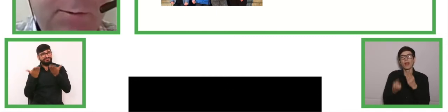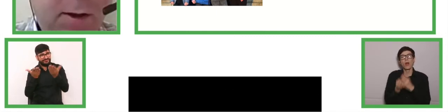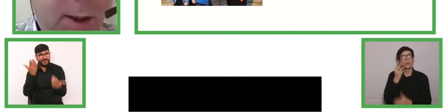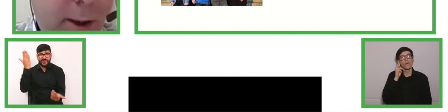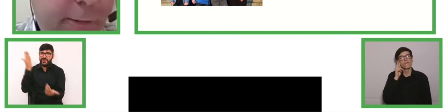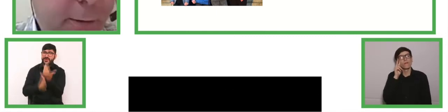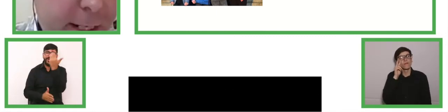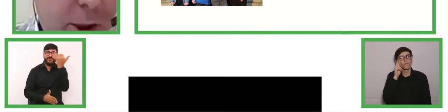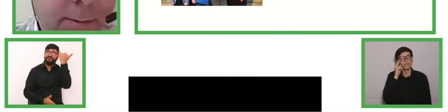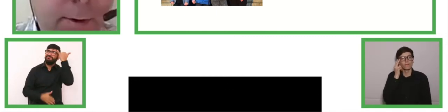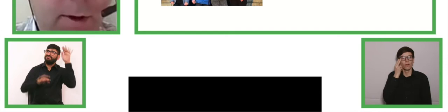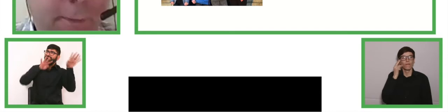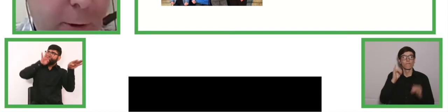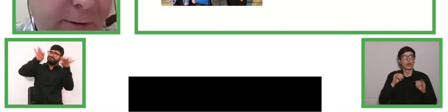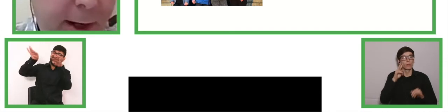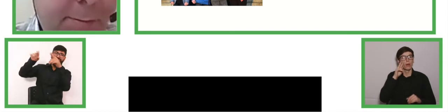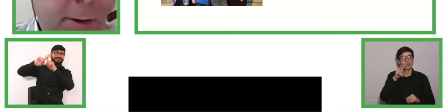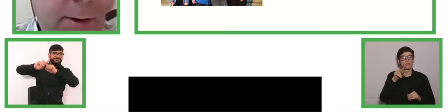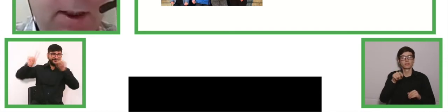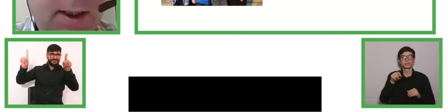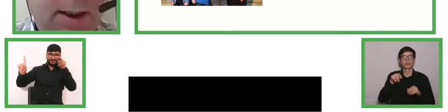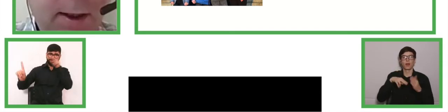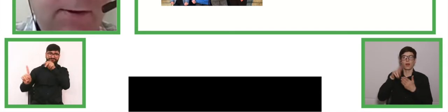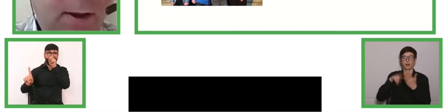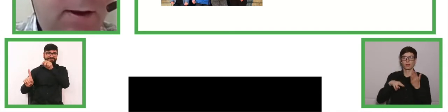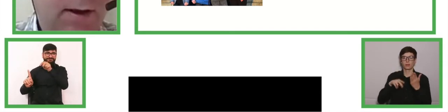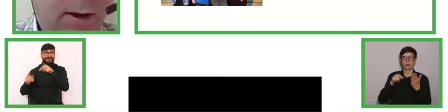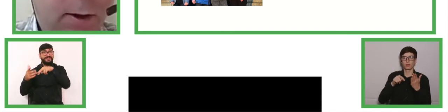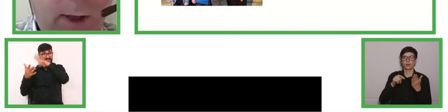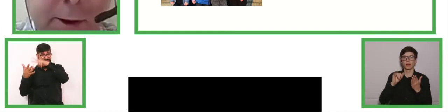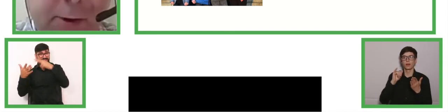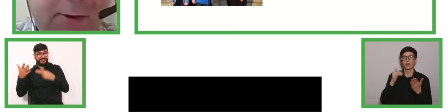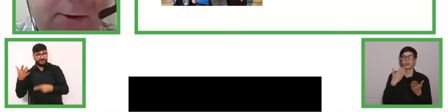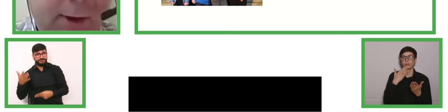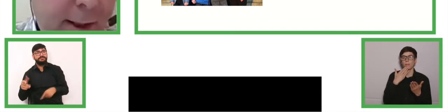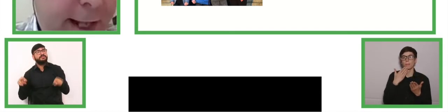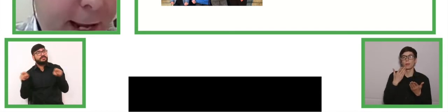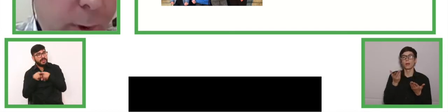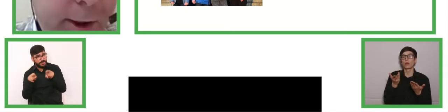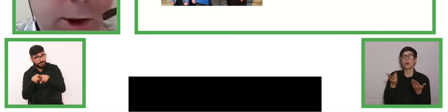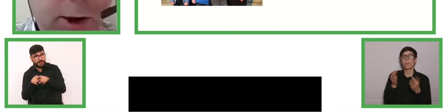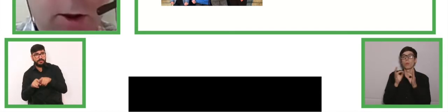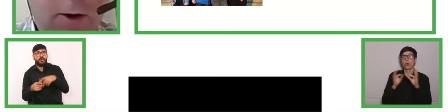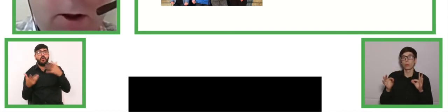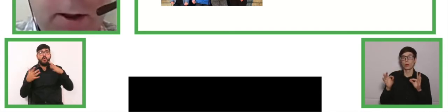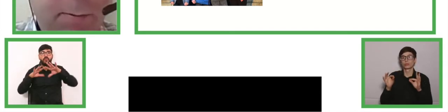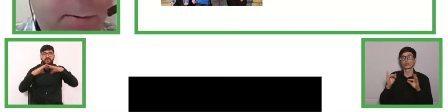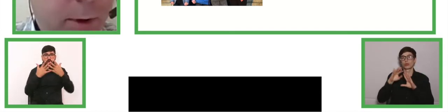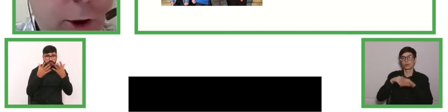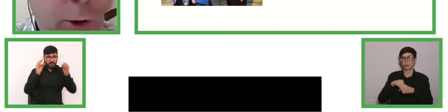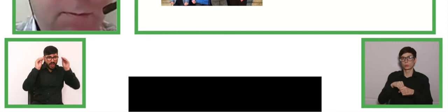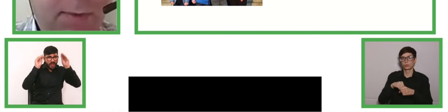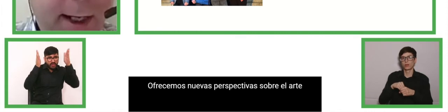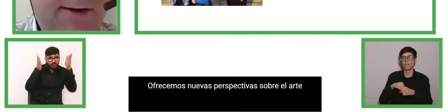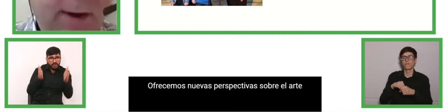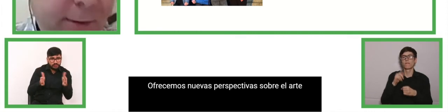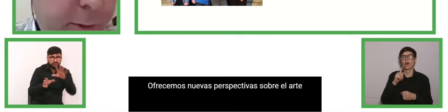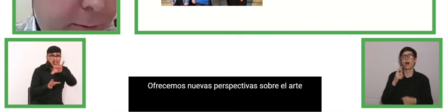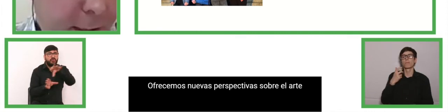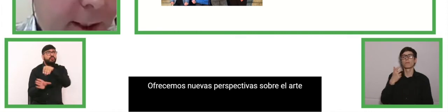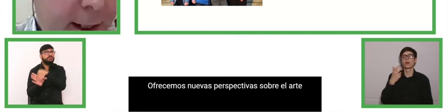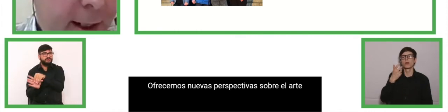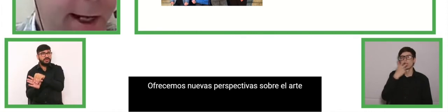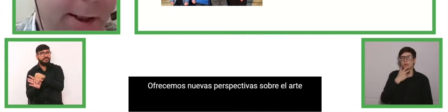accessible information, for example, easy to understand language or shown by